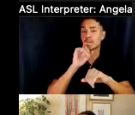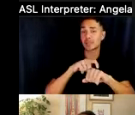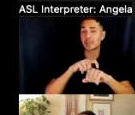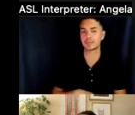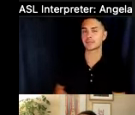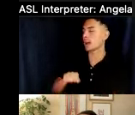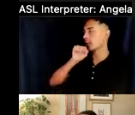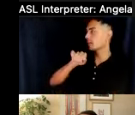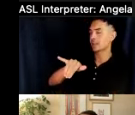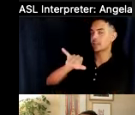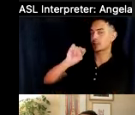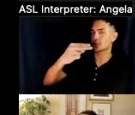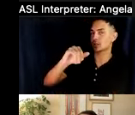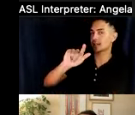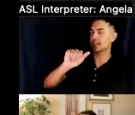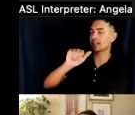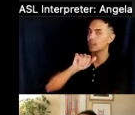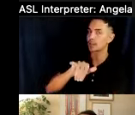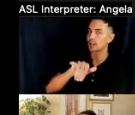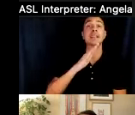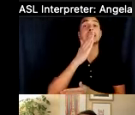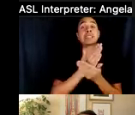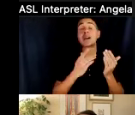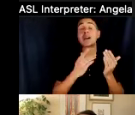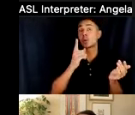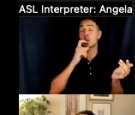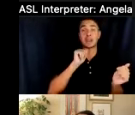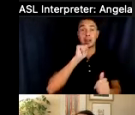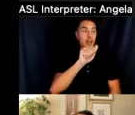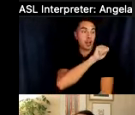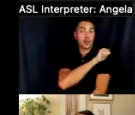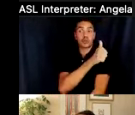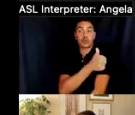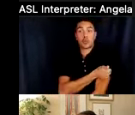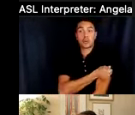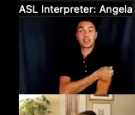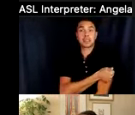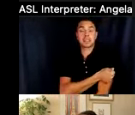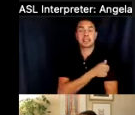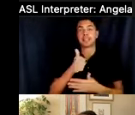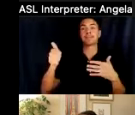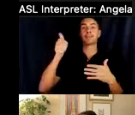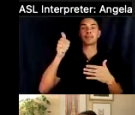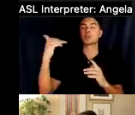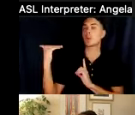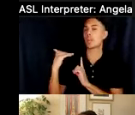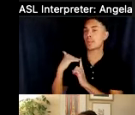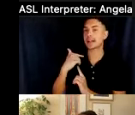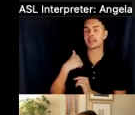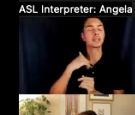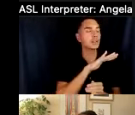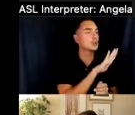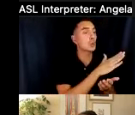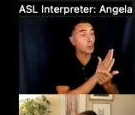Shayla. Sometimes just having someone who's not an authority figure remind us of what our rights